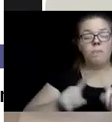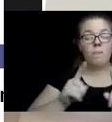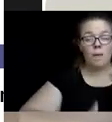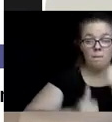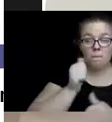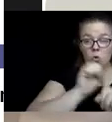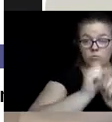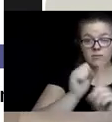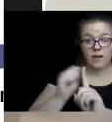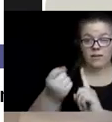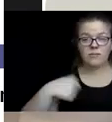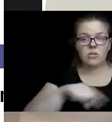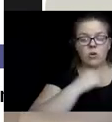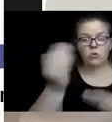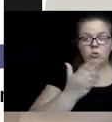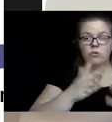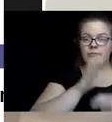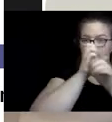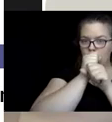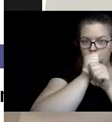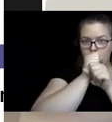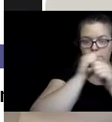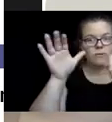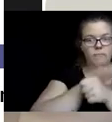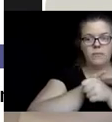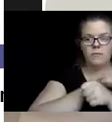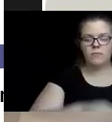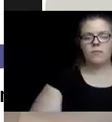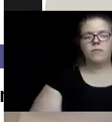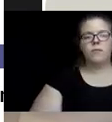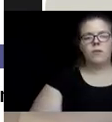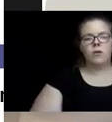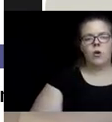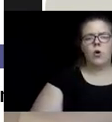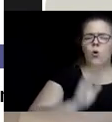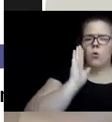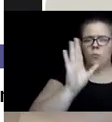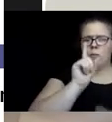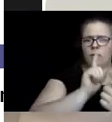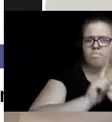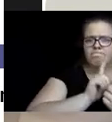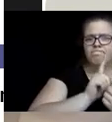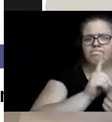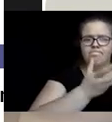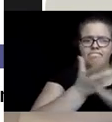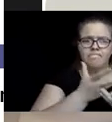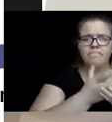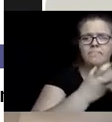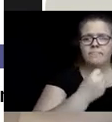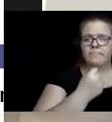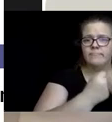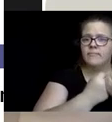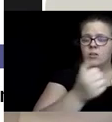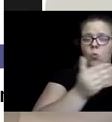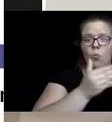our services are completely confidential. So we will work with an individual to assist them in whatever direction they